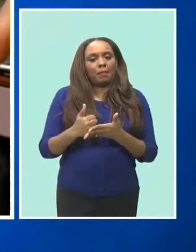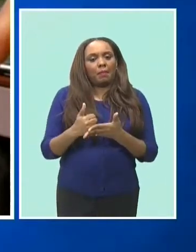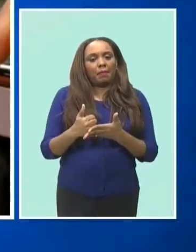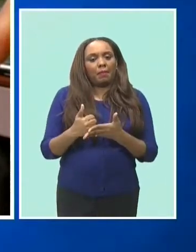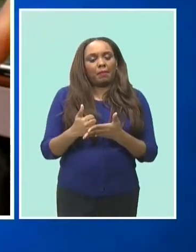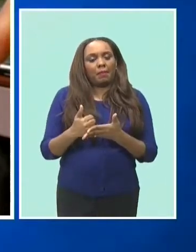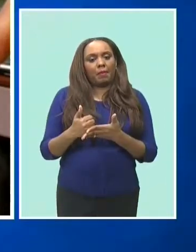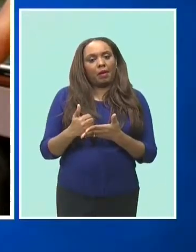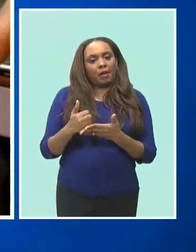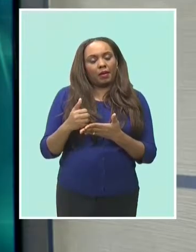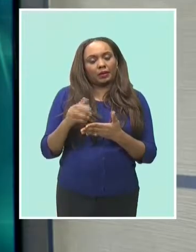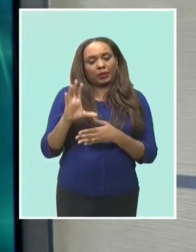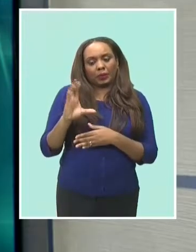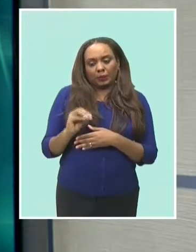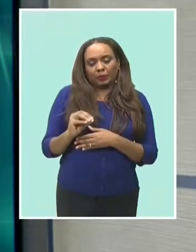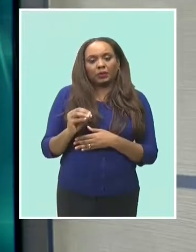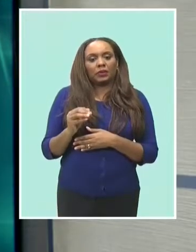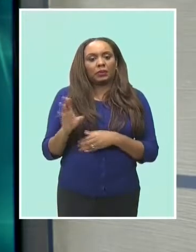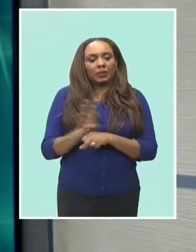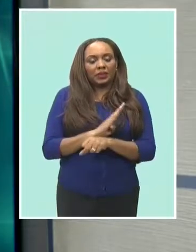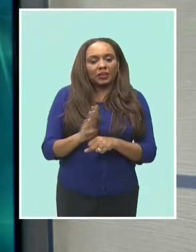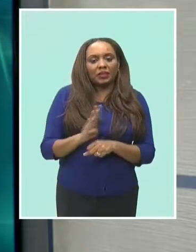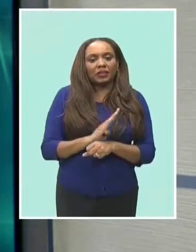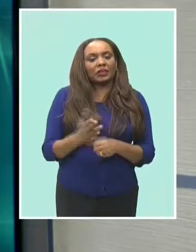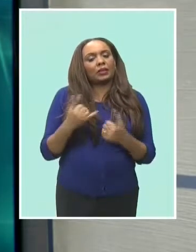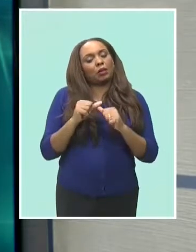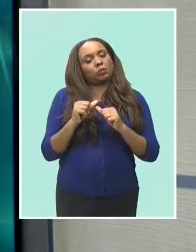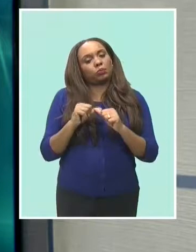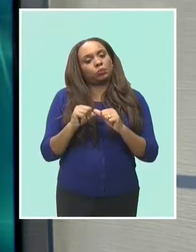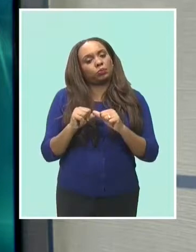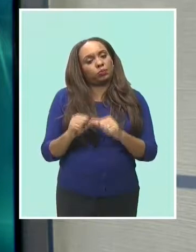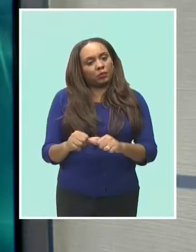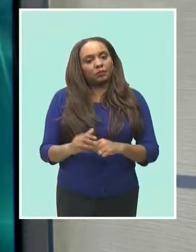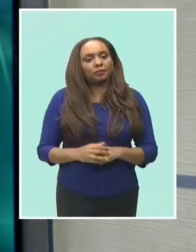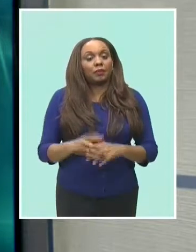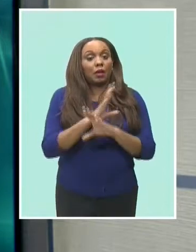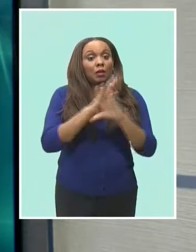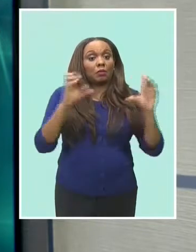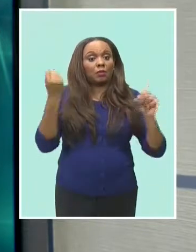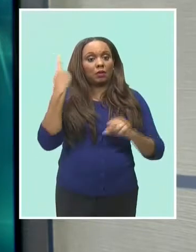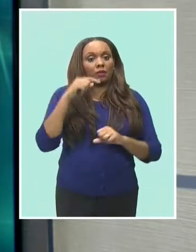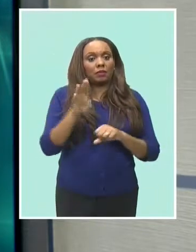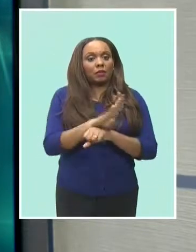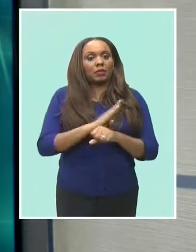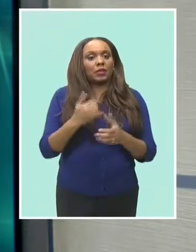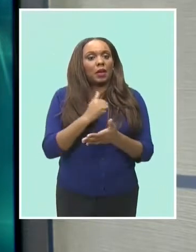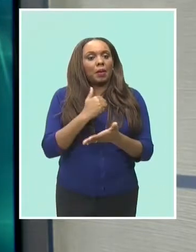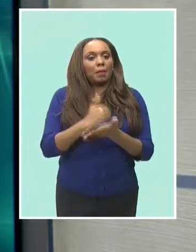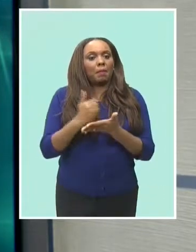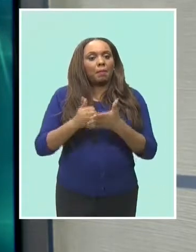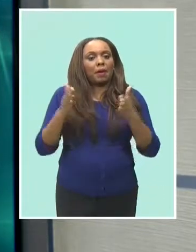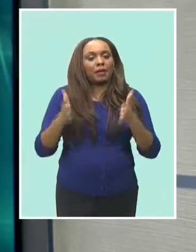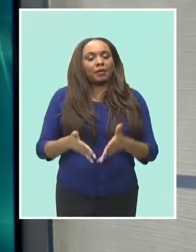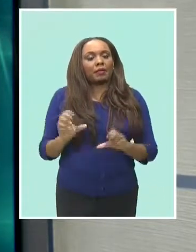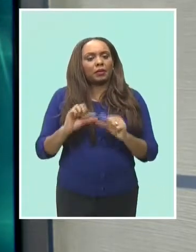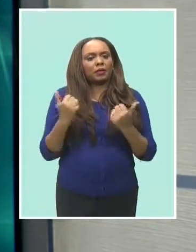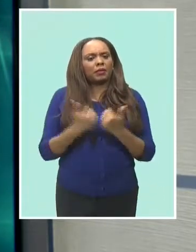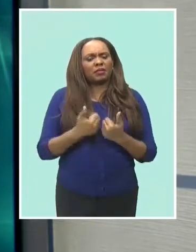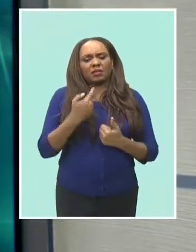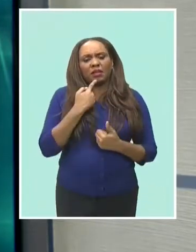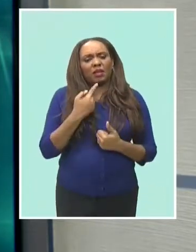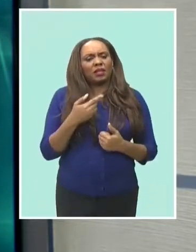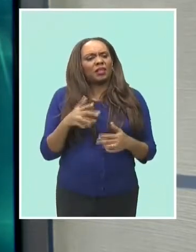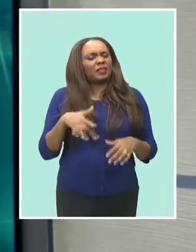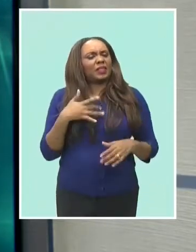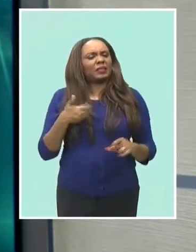to perform. Meanwhile, President of the Barbados Bankers Association, Donna Wellington, says that sector continues to